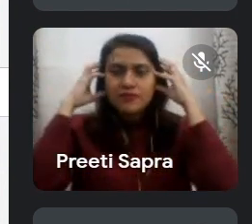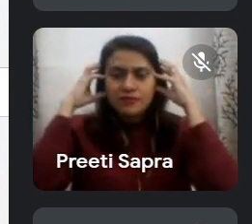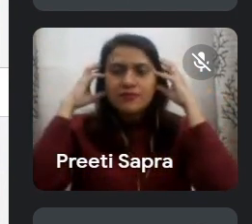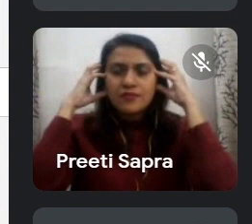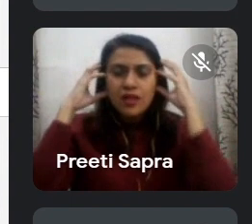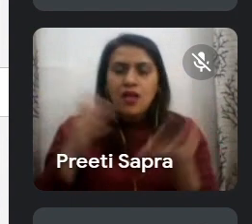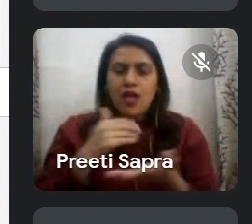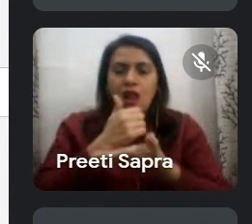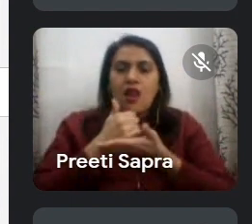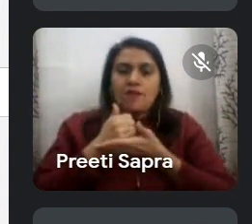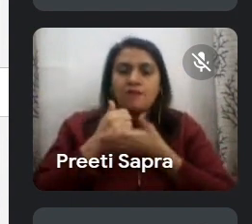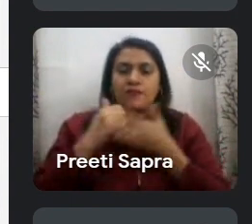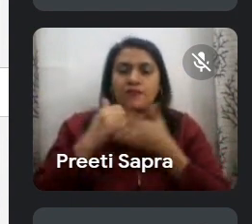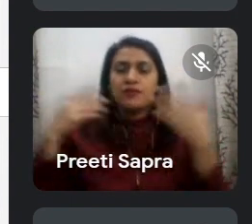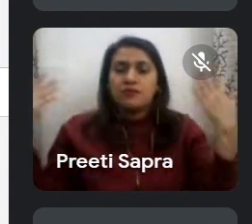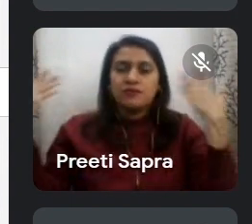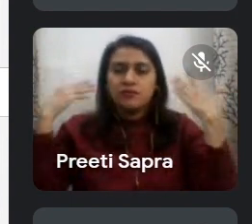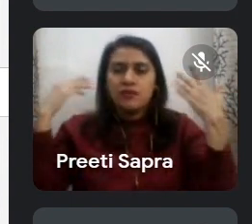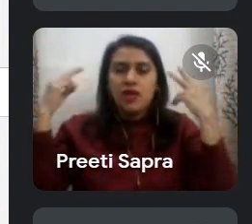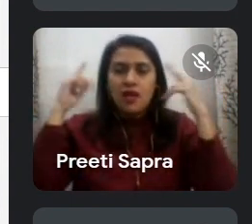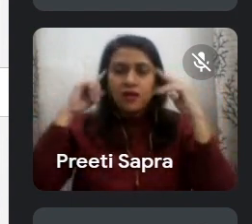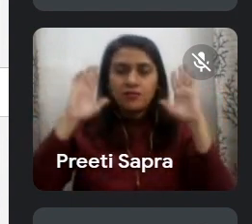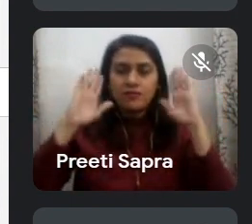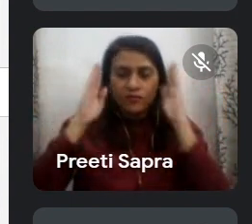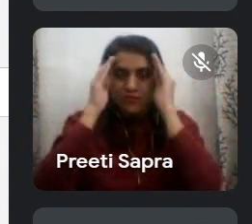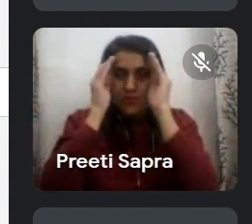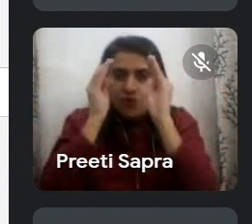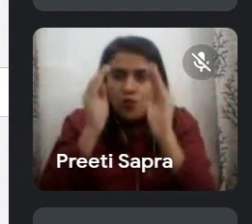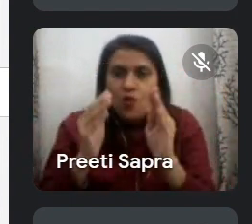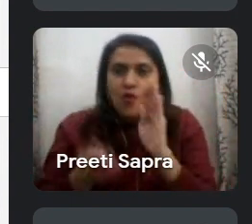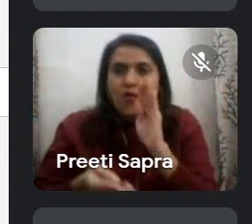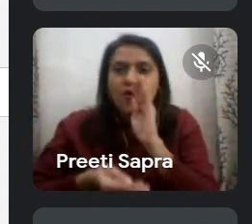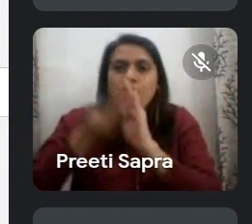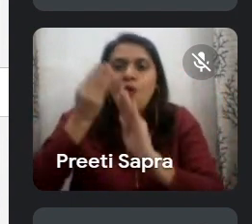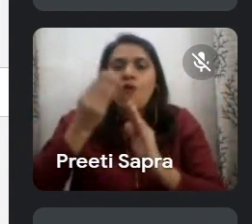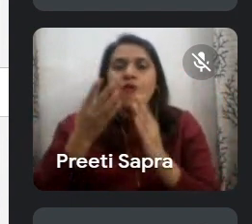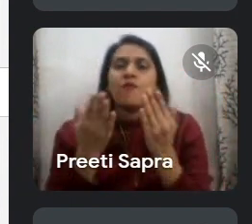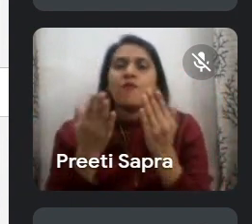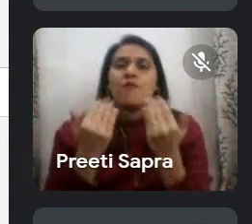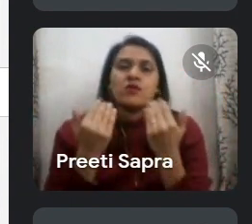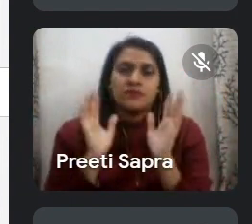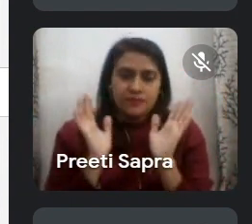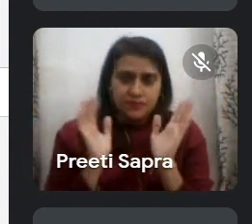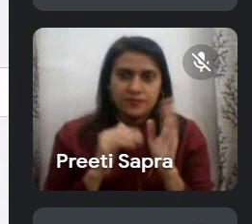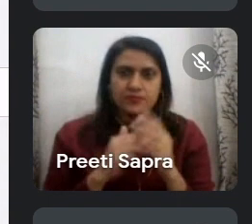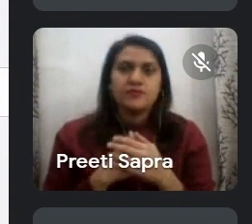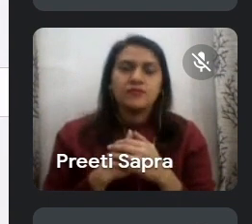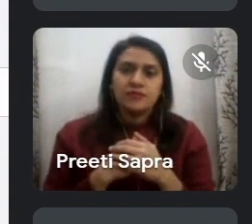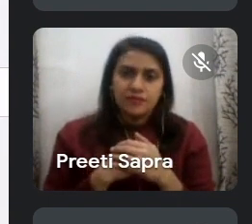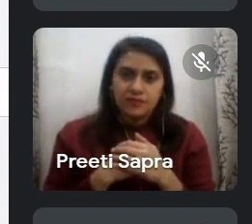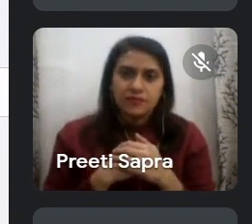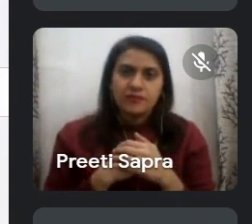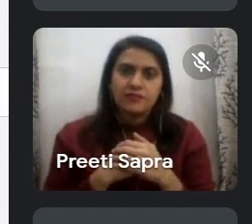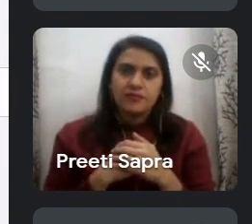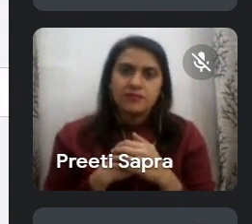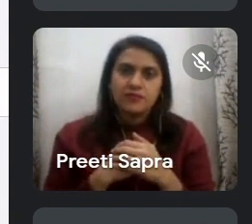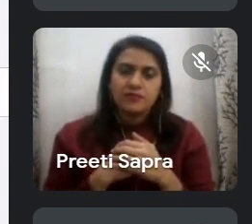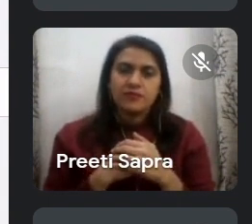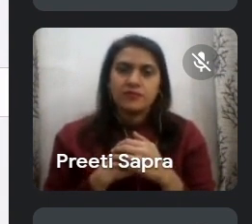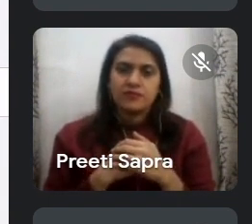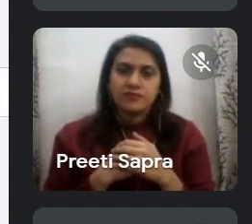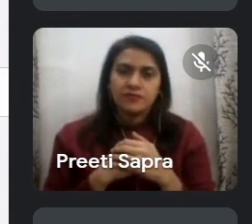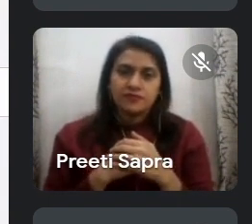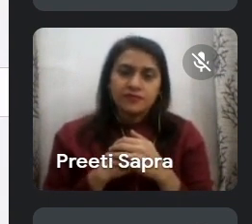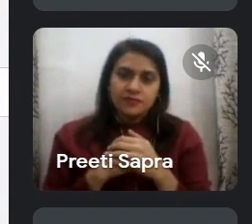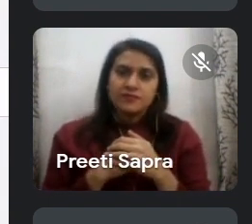helps me block out so much noise that it helps me concentrate and live in the present. And it makes me sane to like